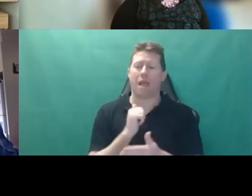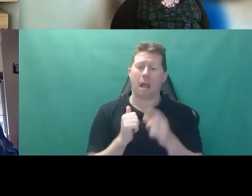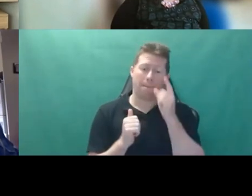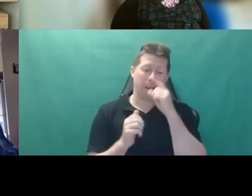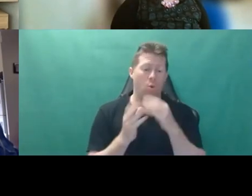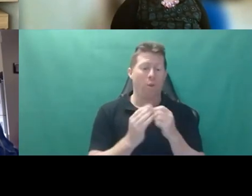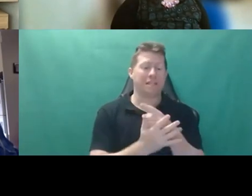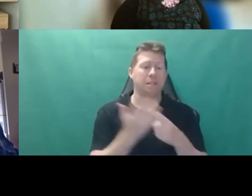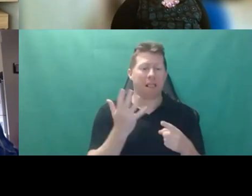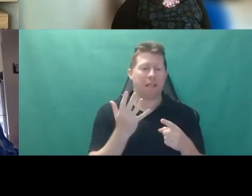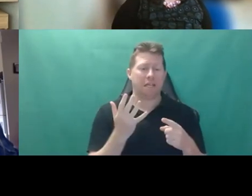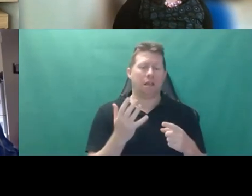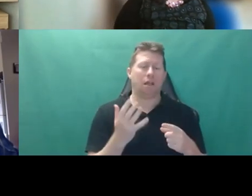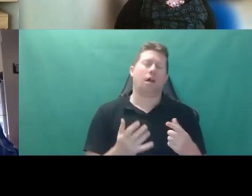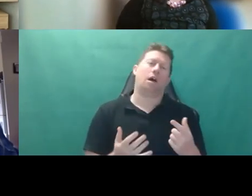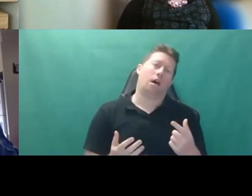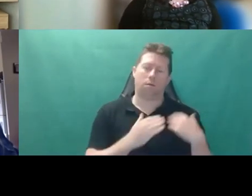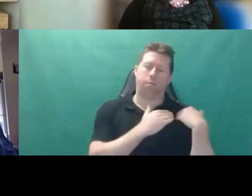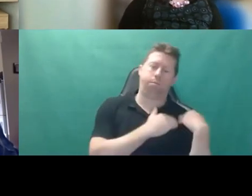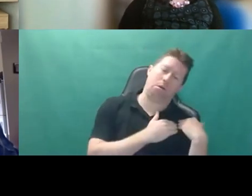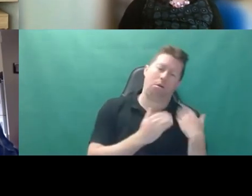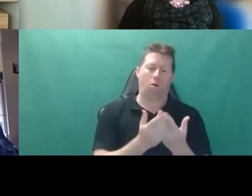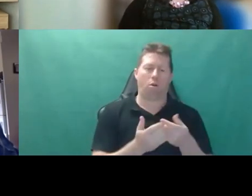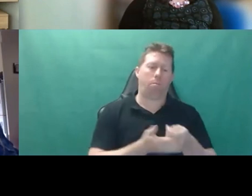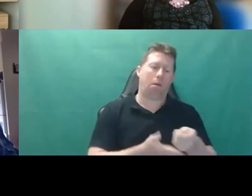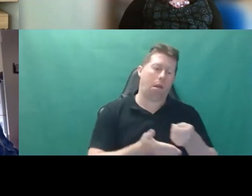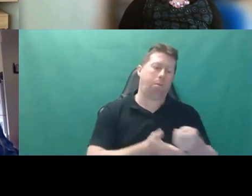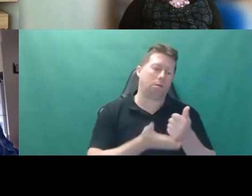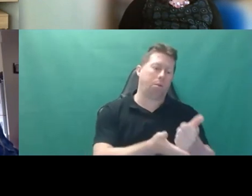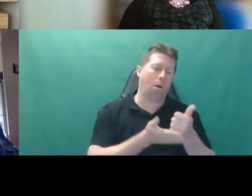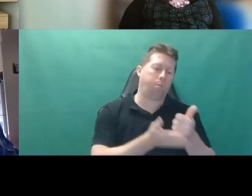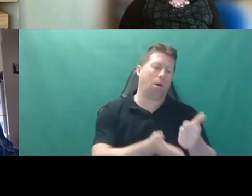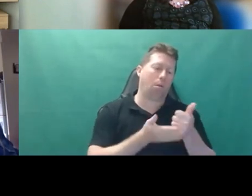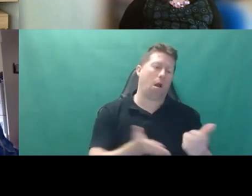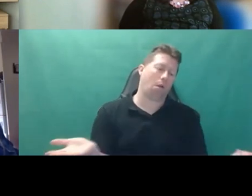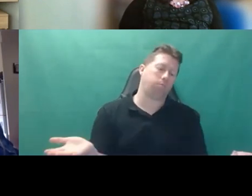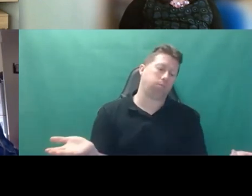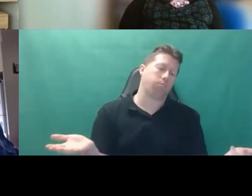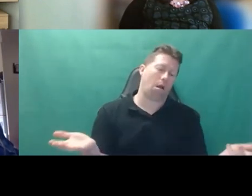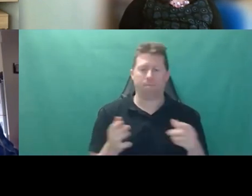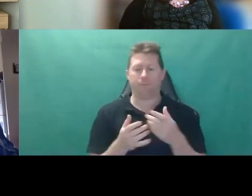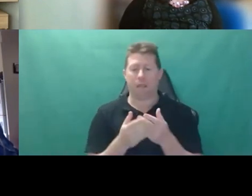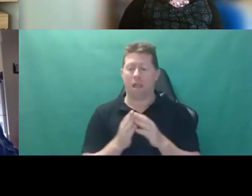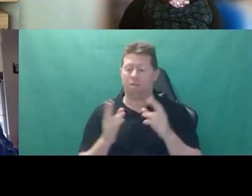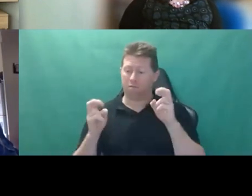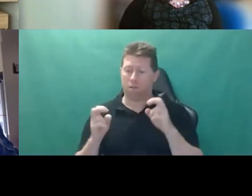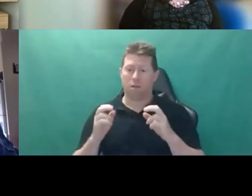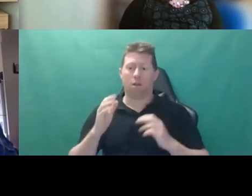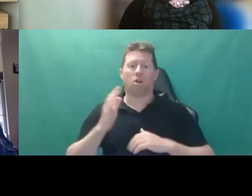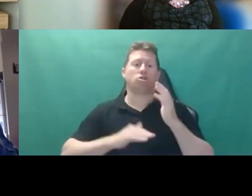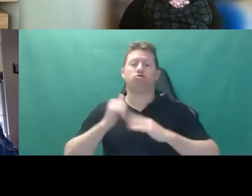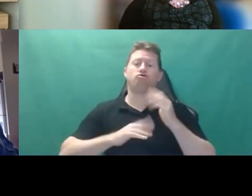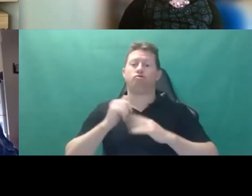disability are drains on the system. Um, how construction management might say that they're a body that